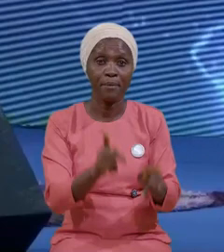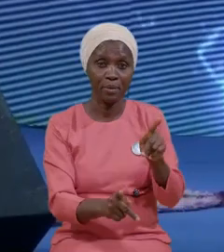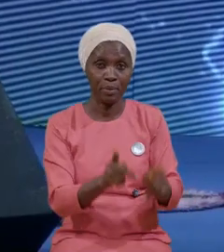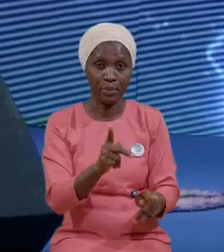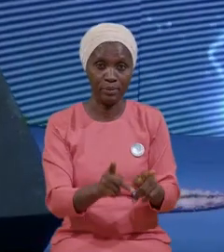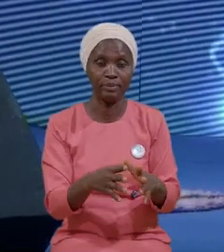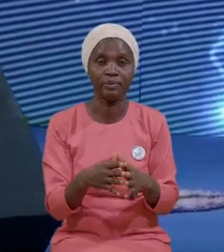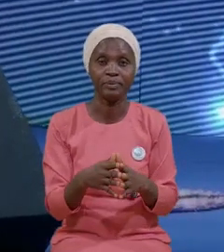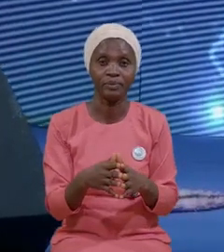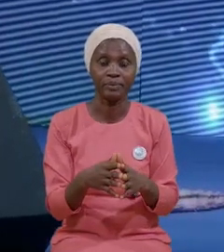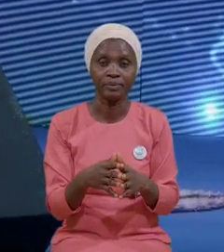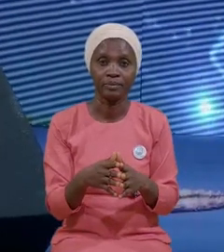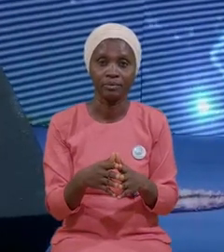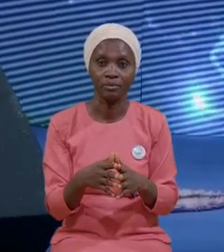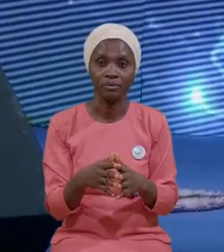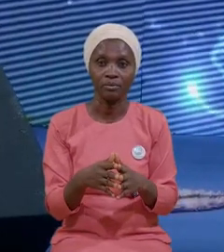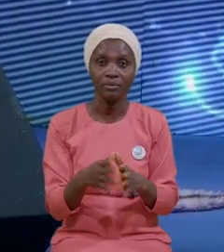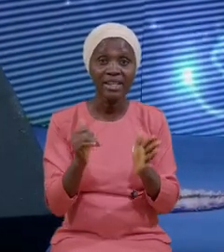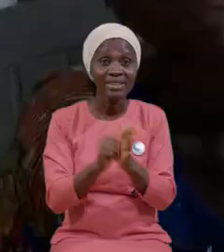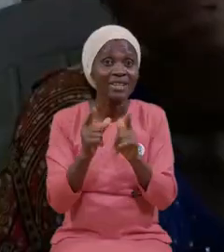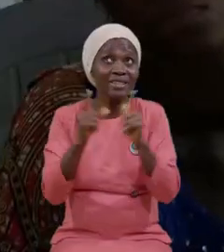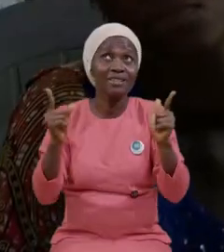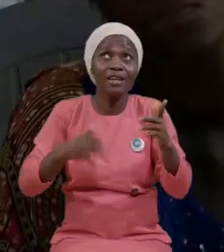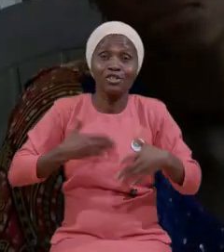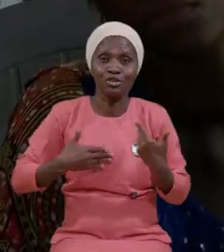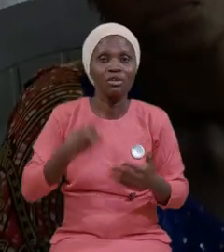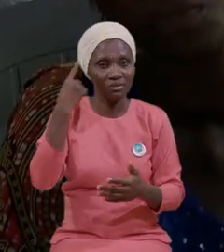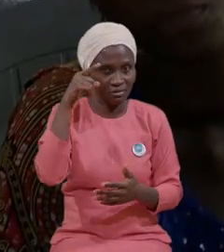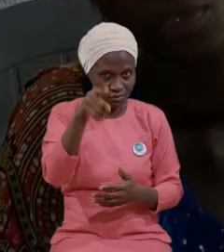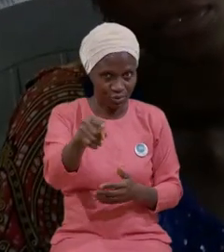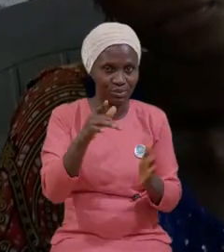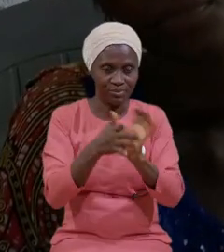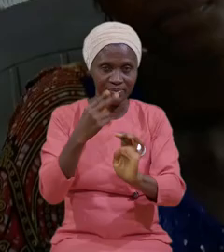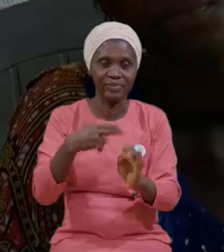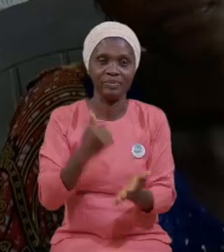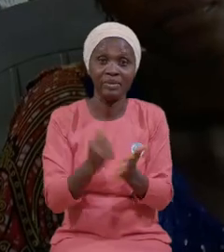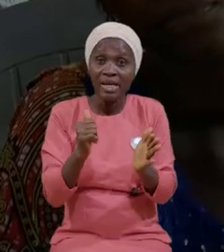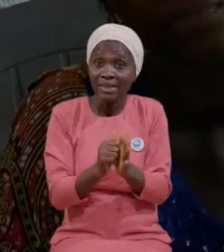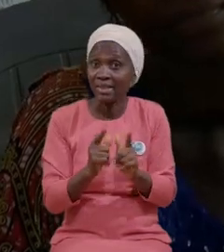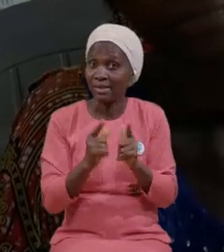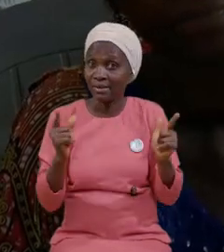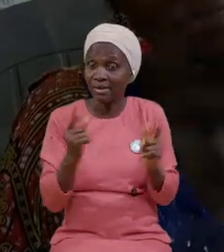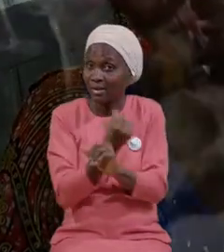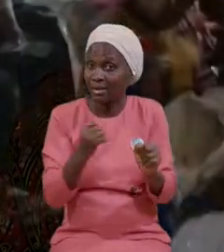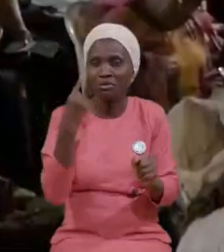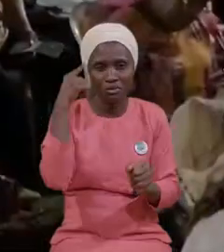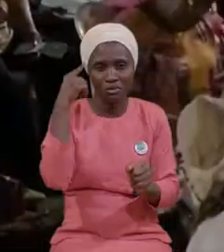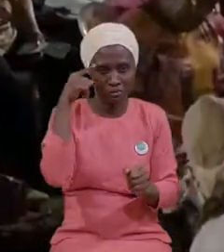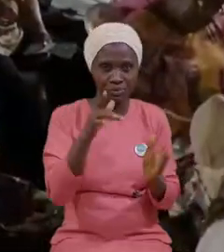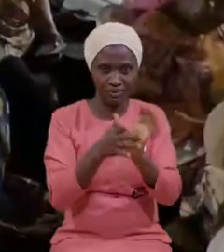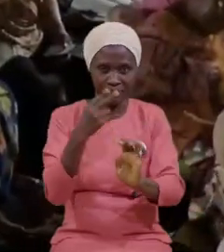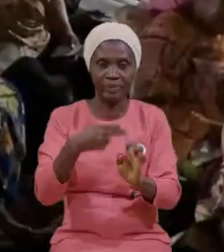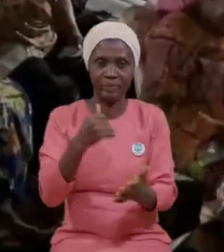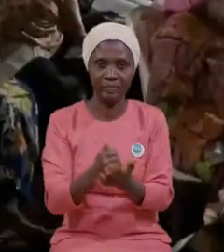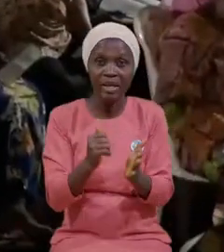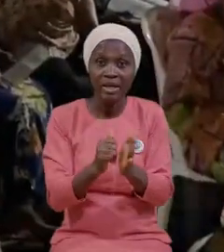That great joy is for you. That great salvation is for you. That